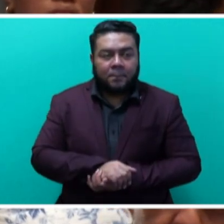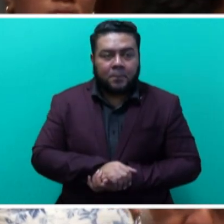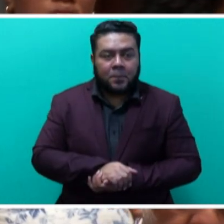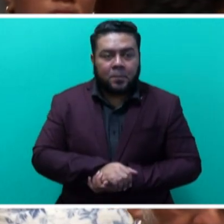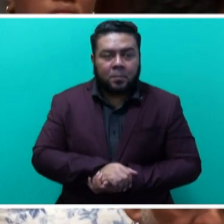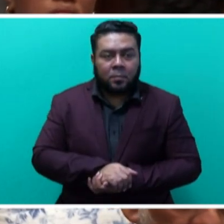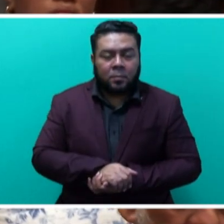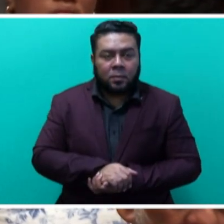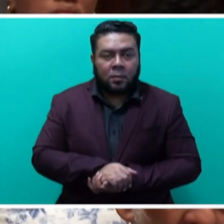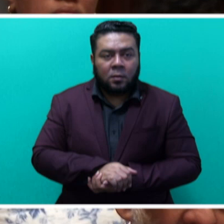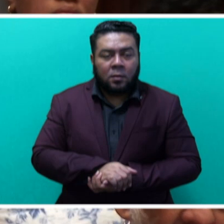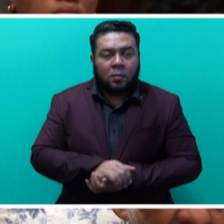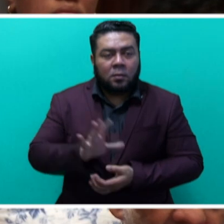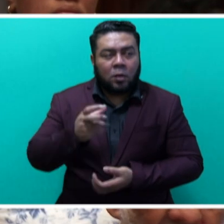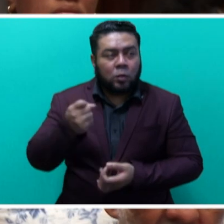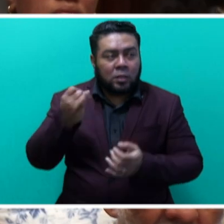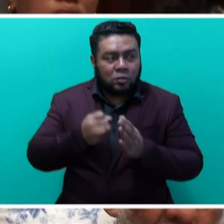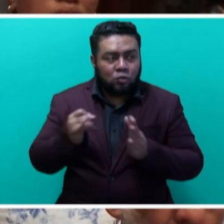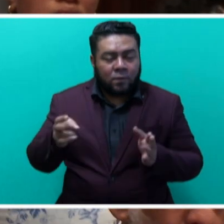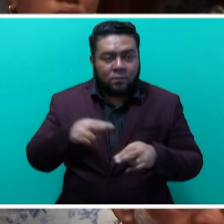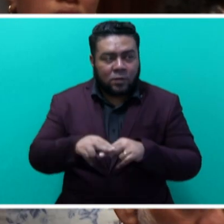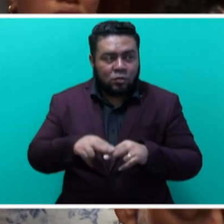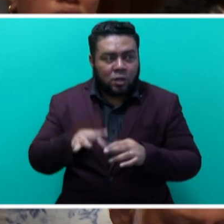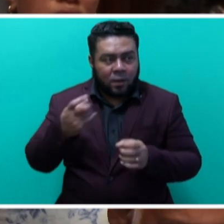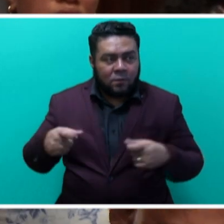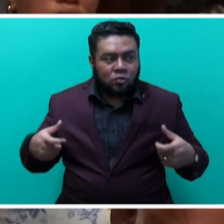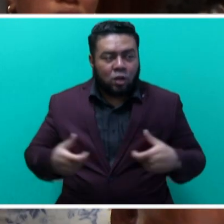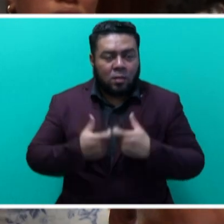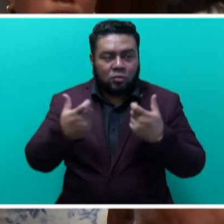The dairy industry in Fiji is encountering challenges